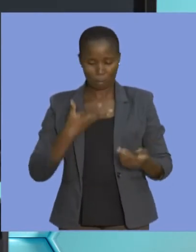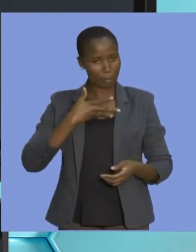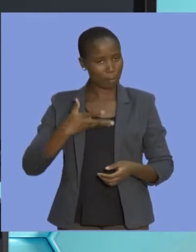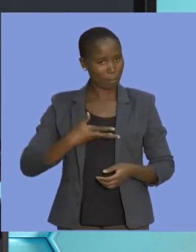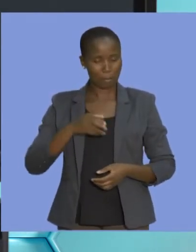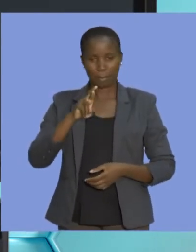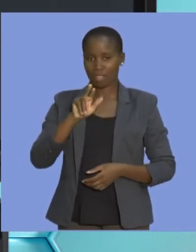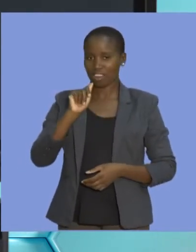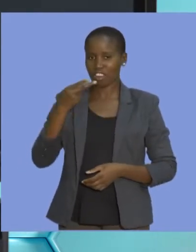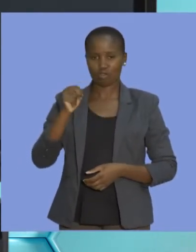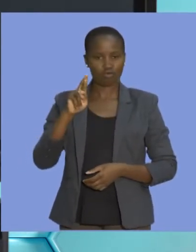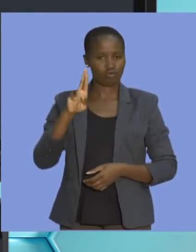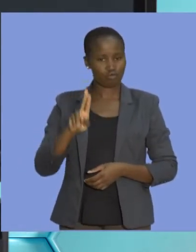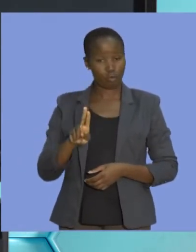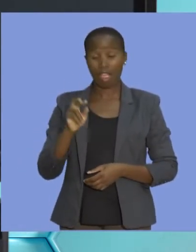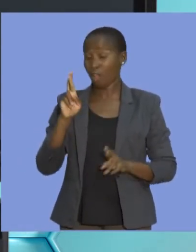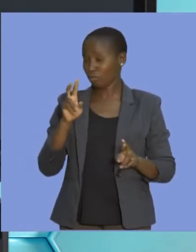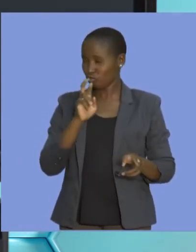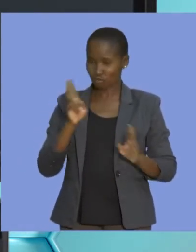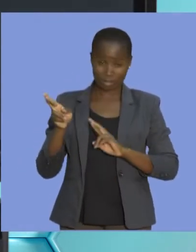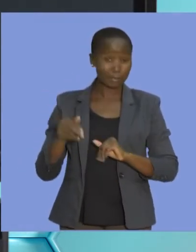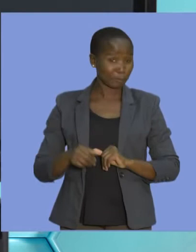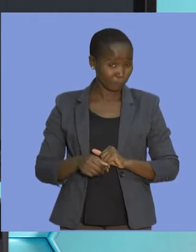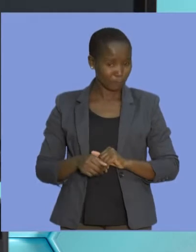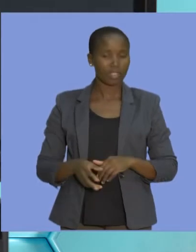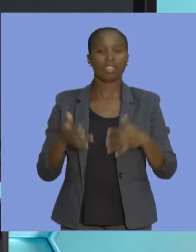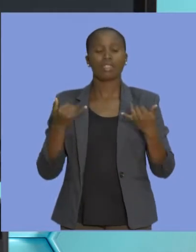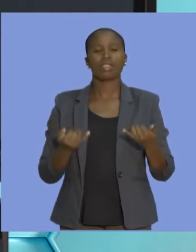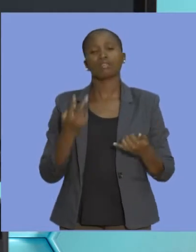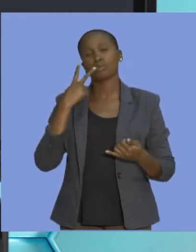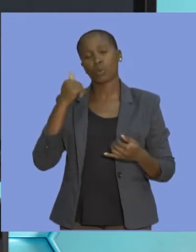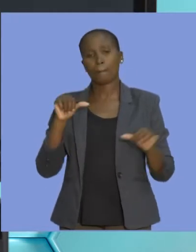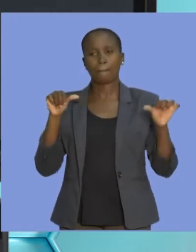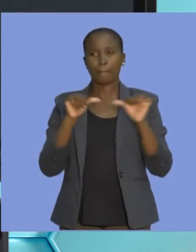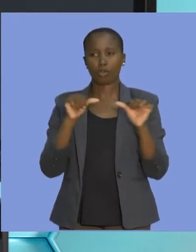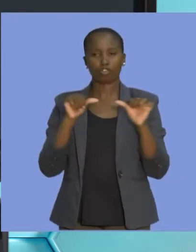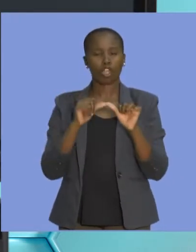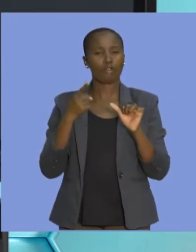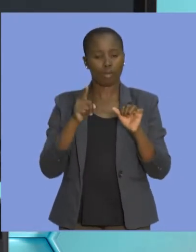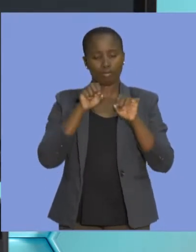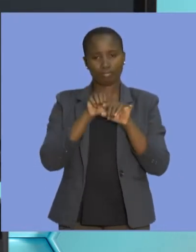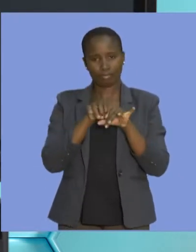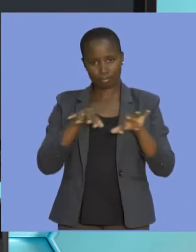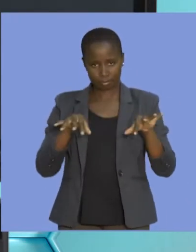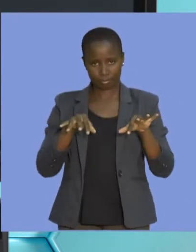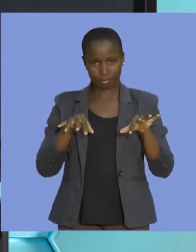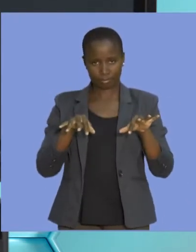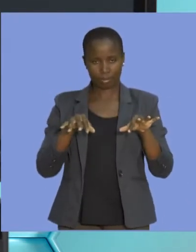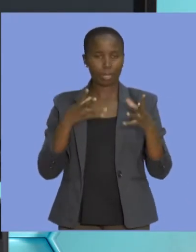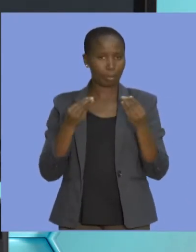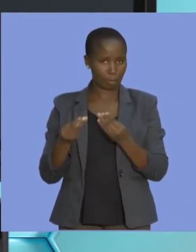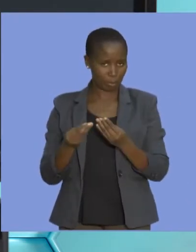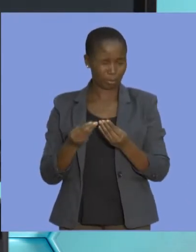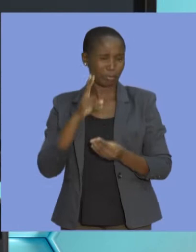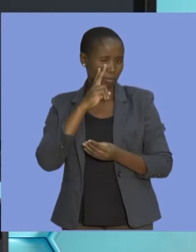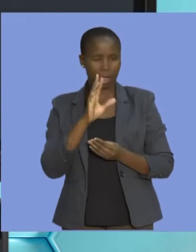I hope you're ready. So we're going to focus on measure of dispersion and what it means. Okay. So let's see